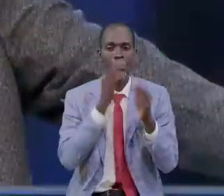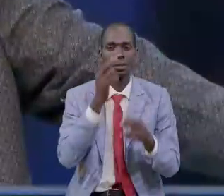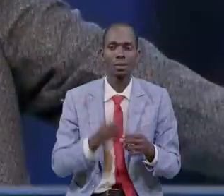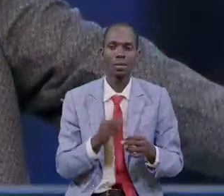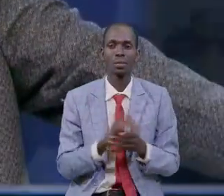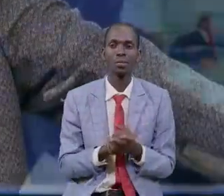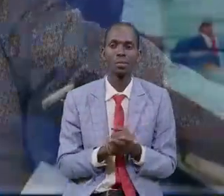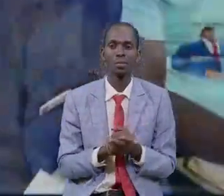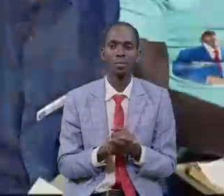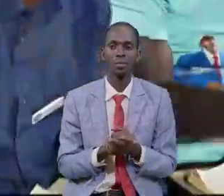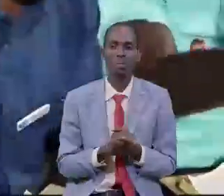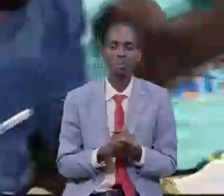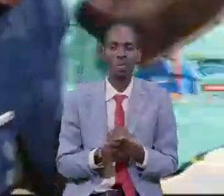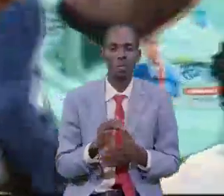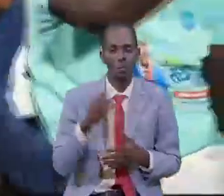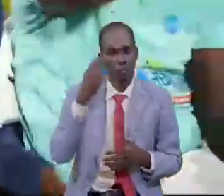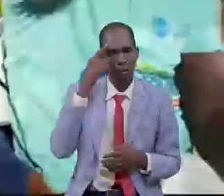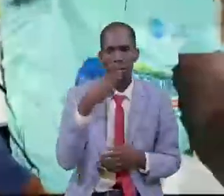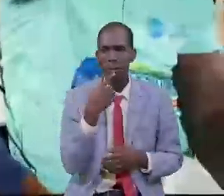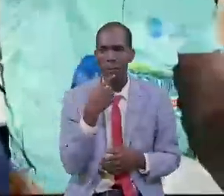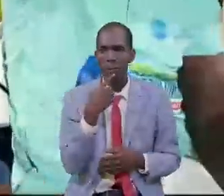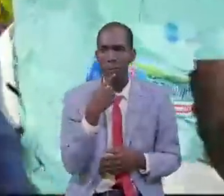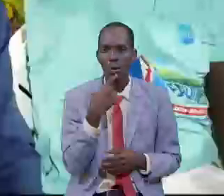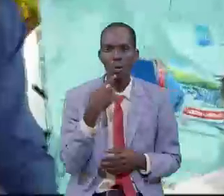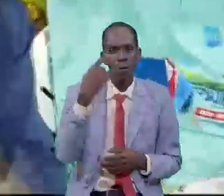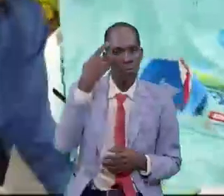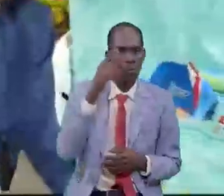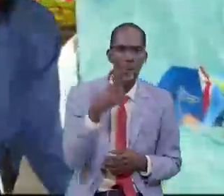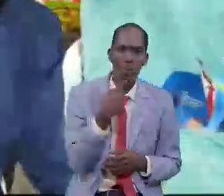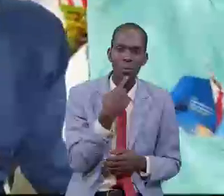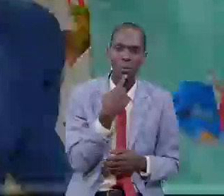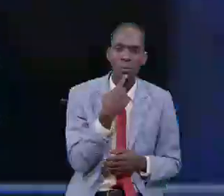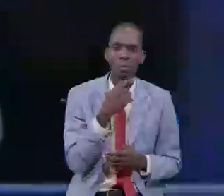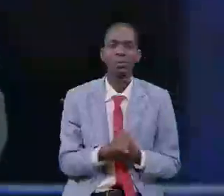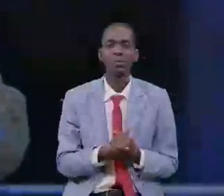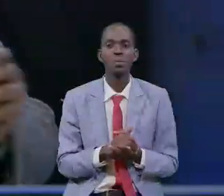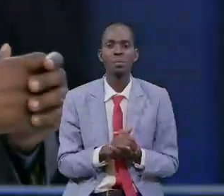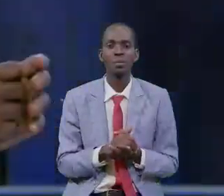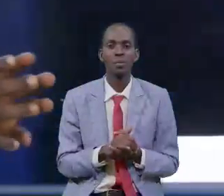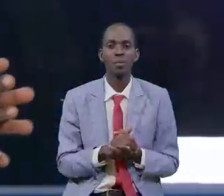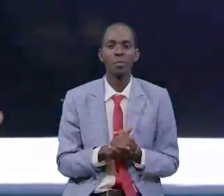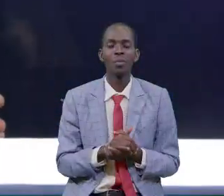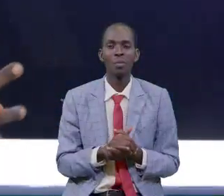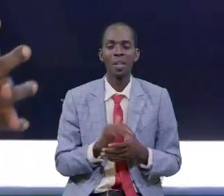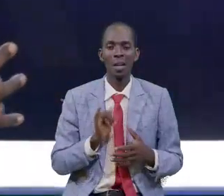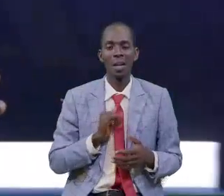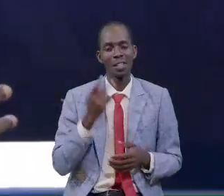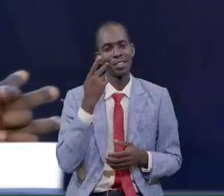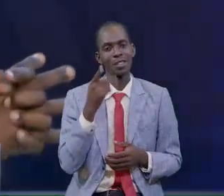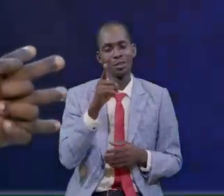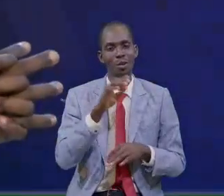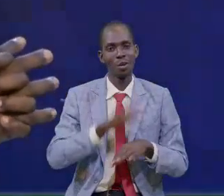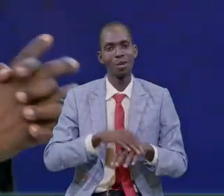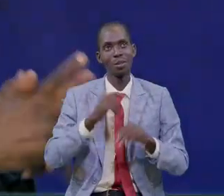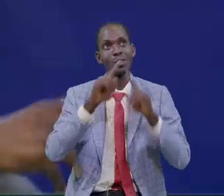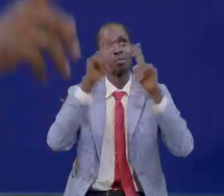Where are you? I said, where are you? Happy to see you. I see you on the screen here. I'm happy you